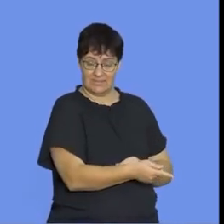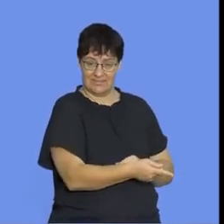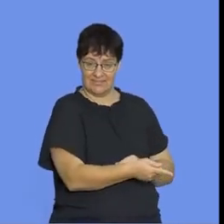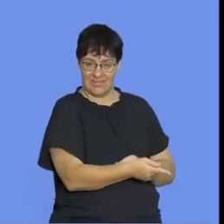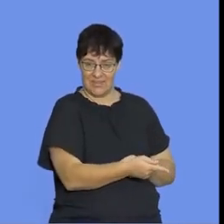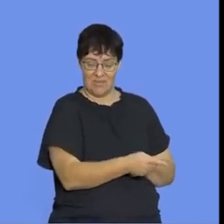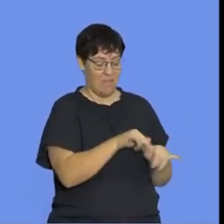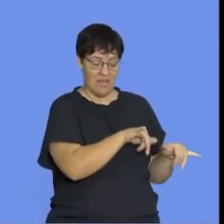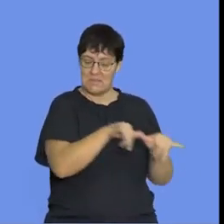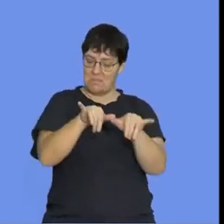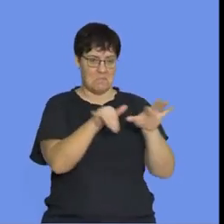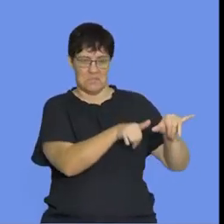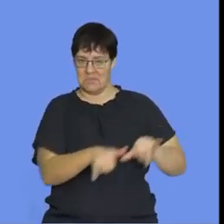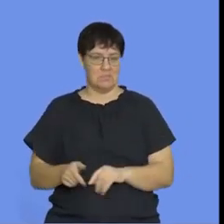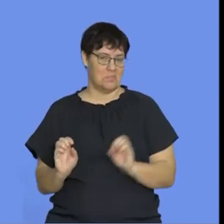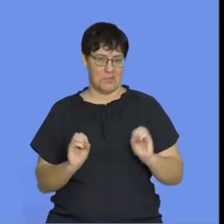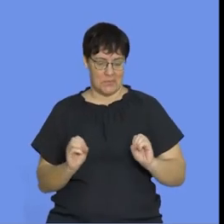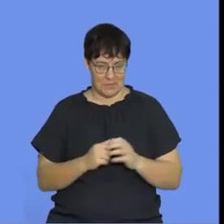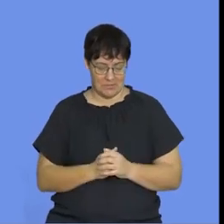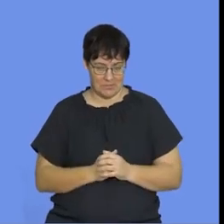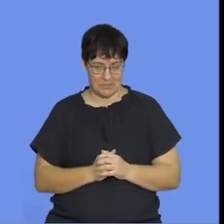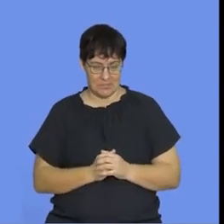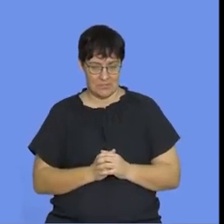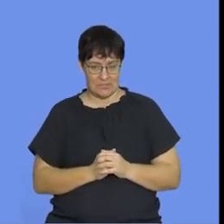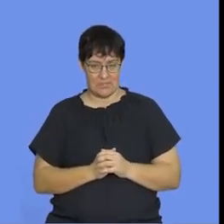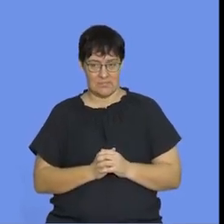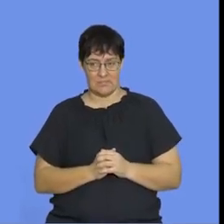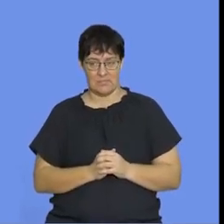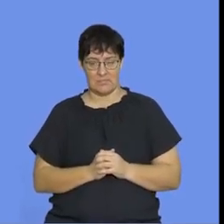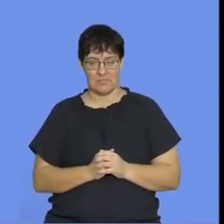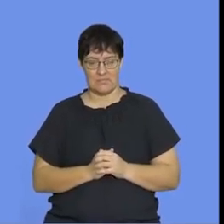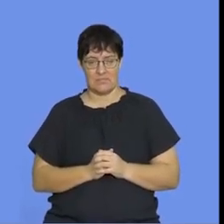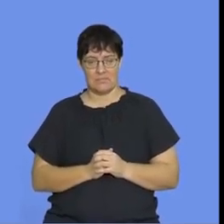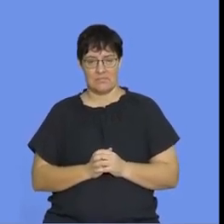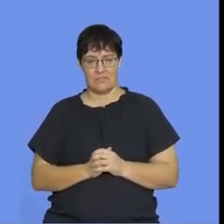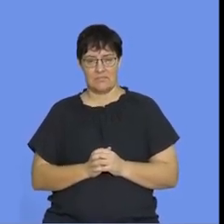occur in a chemical change, right? Okay, what are some of these?